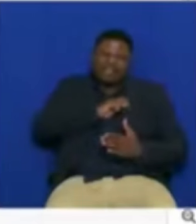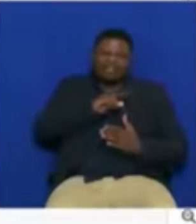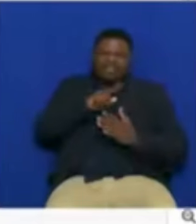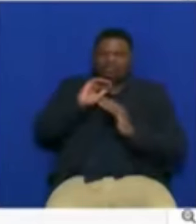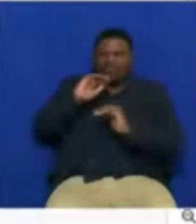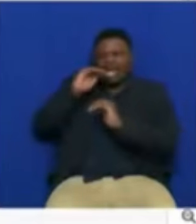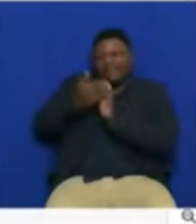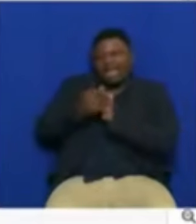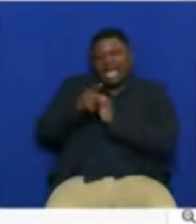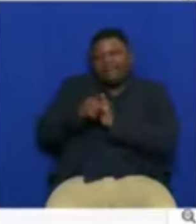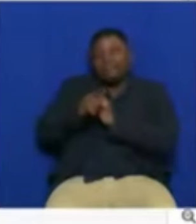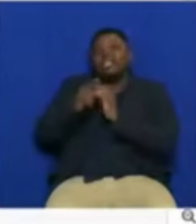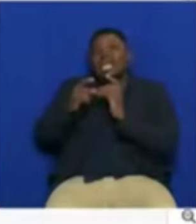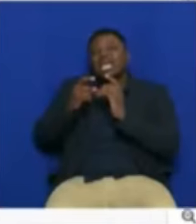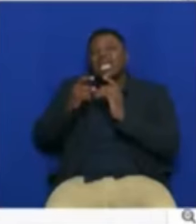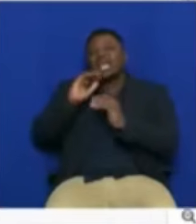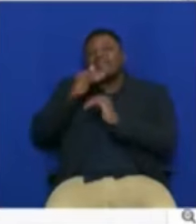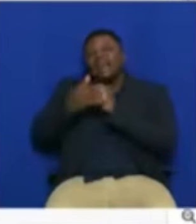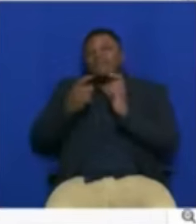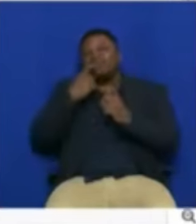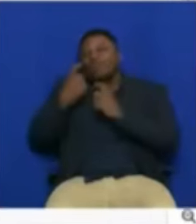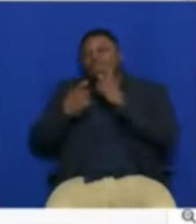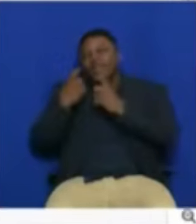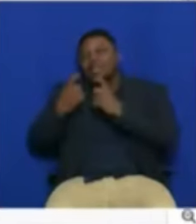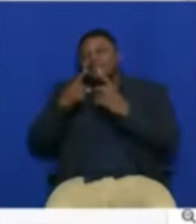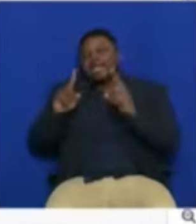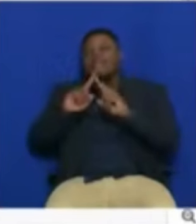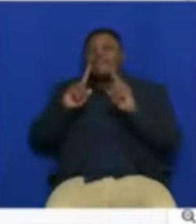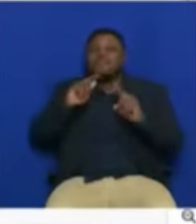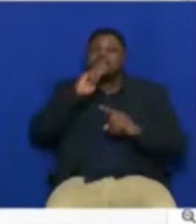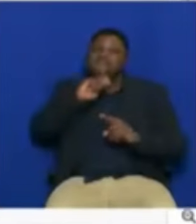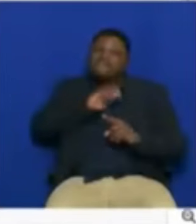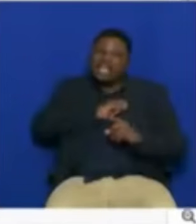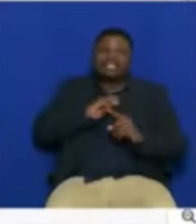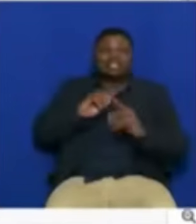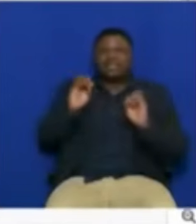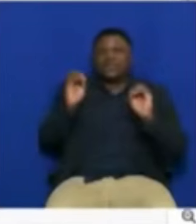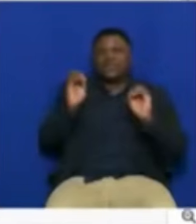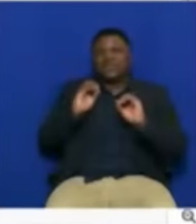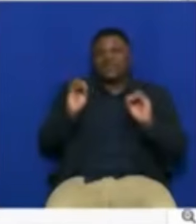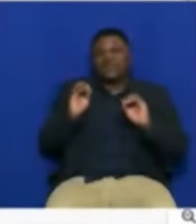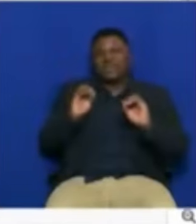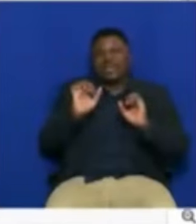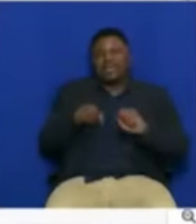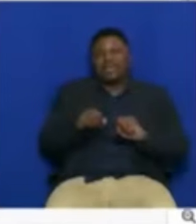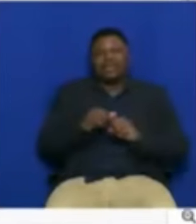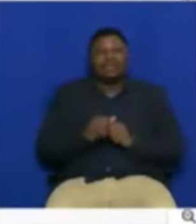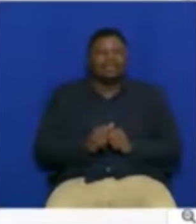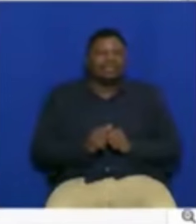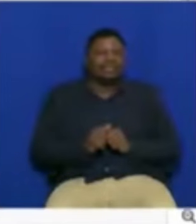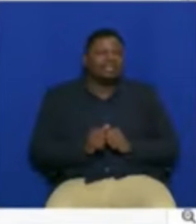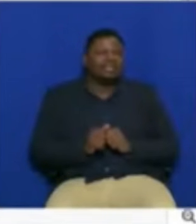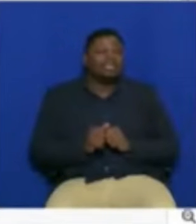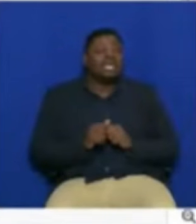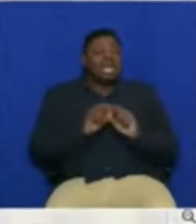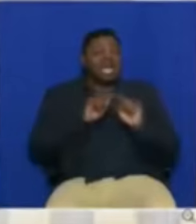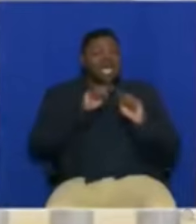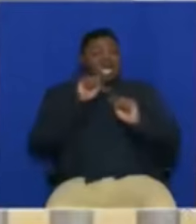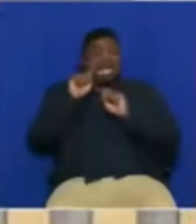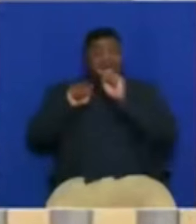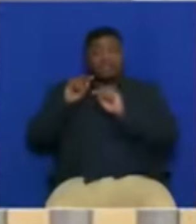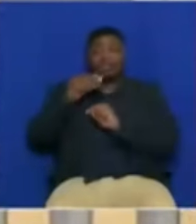I understand the issue to be here. The allegation made against General Khumalo,